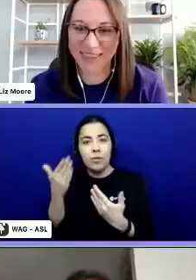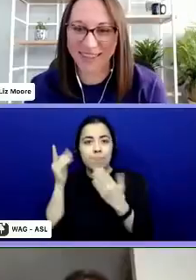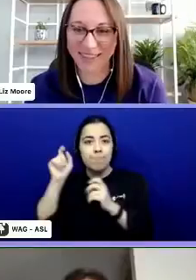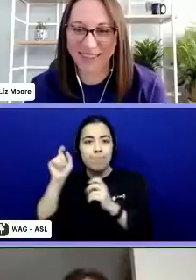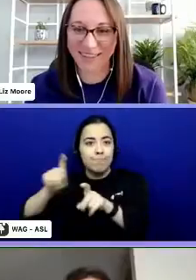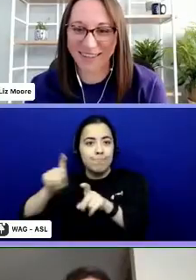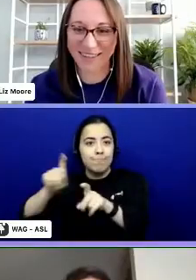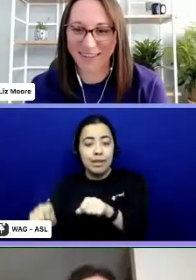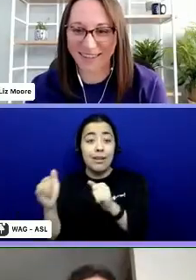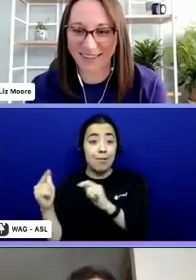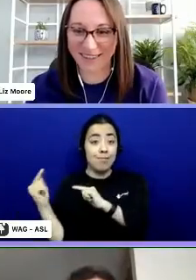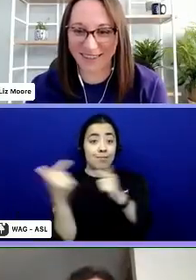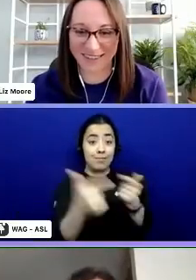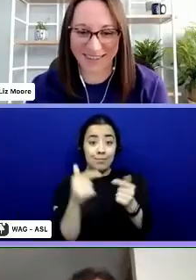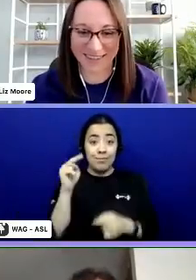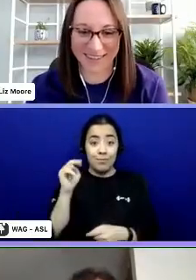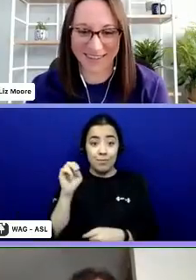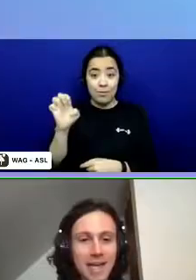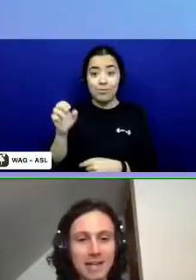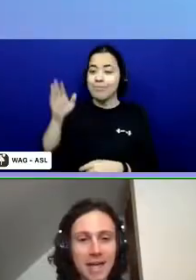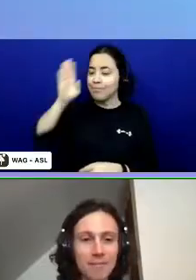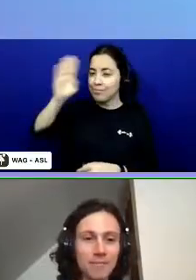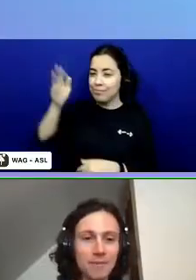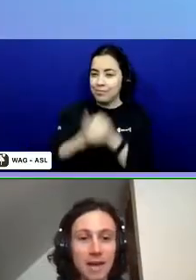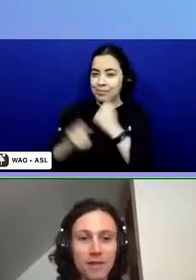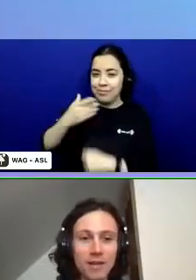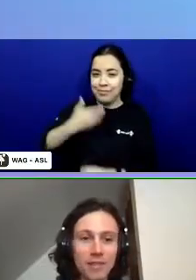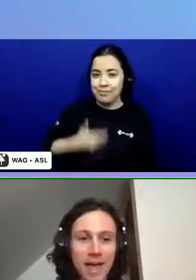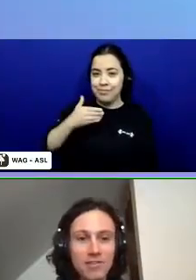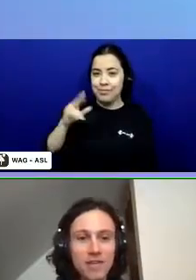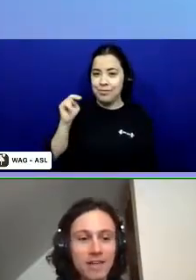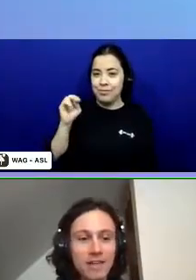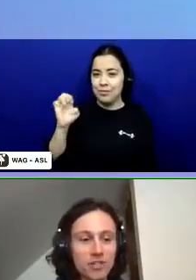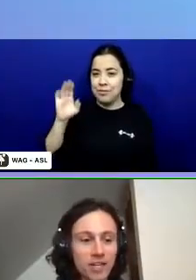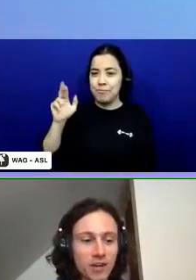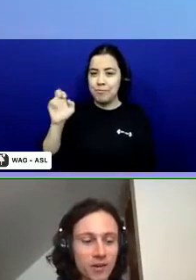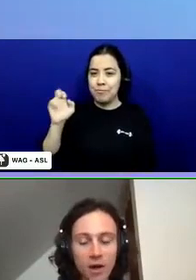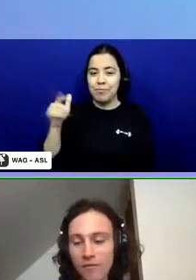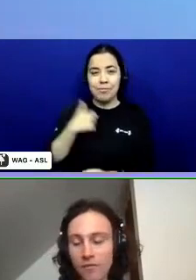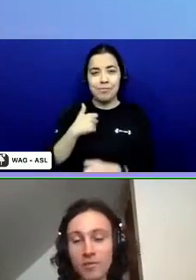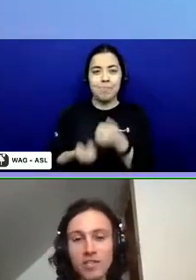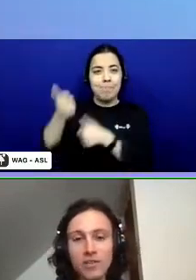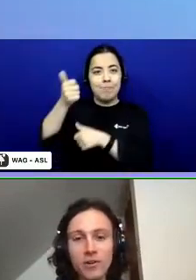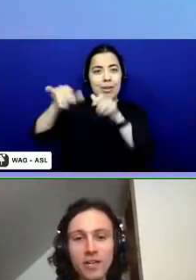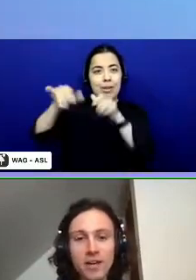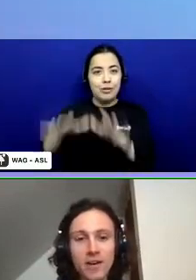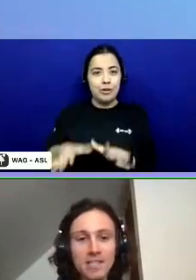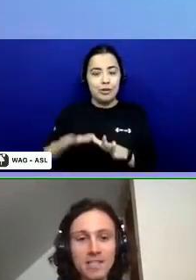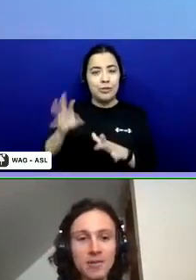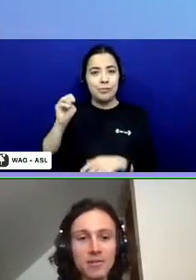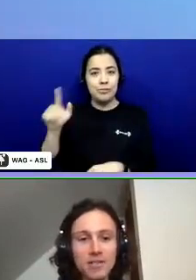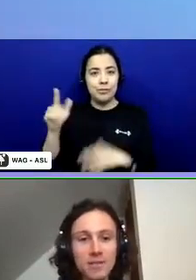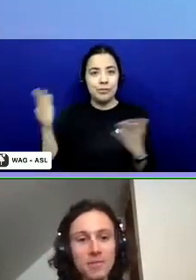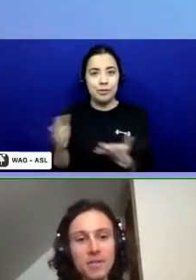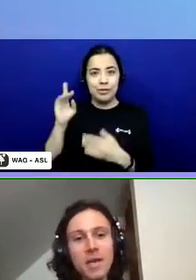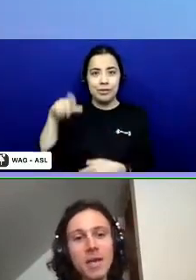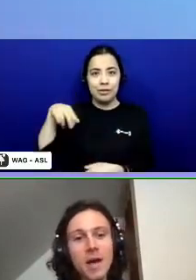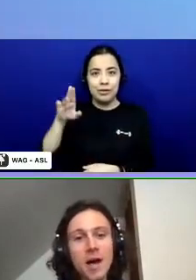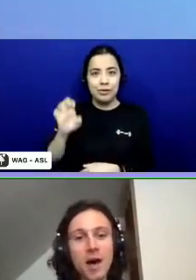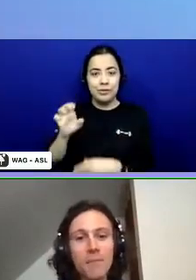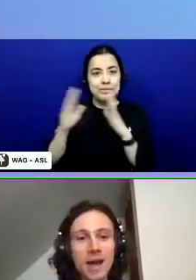Hey everybody, my name is Noé Barrell, and I'm kind of like the head engineer for machine learning here at Deque